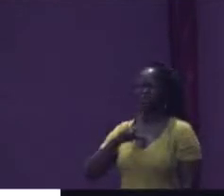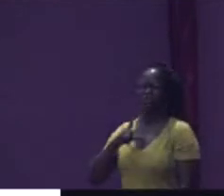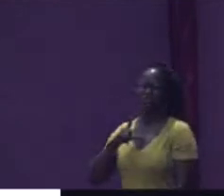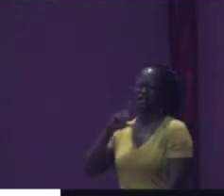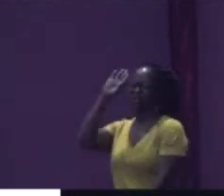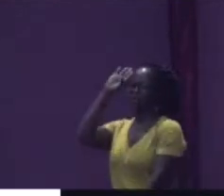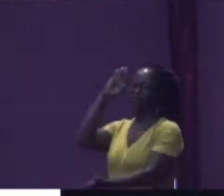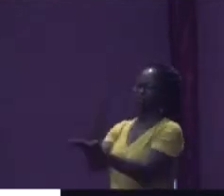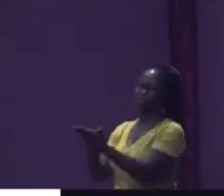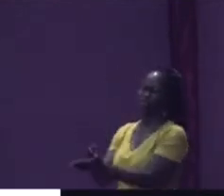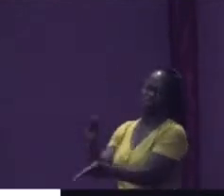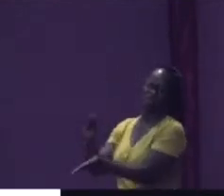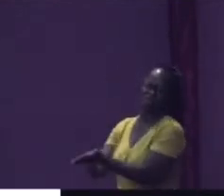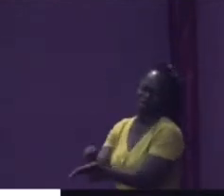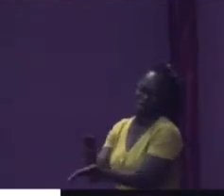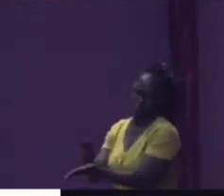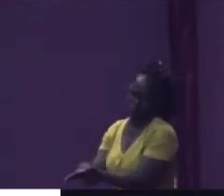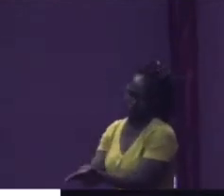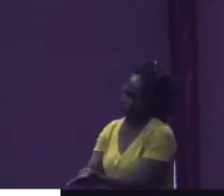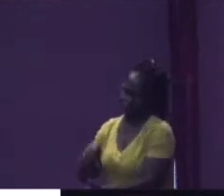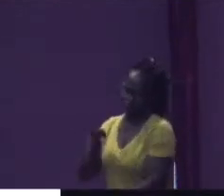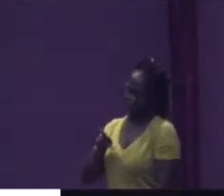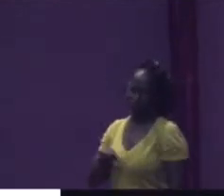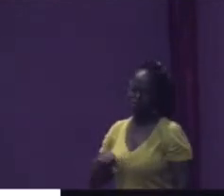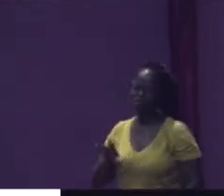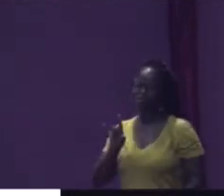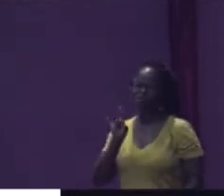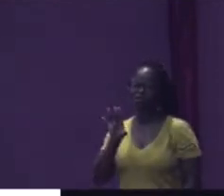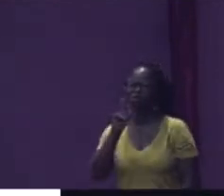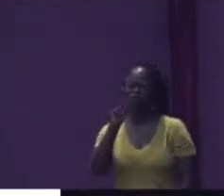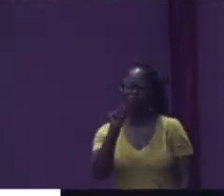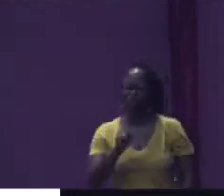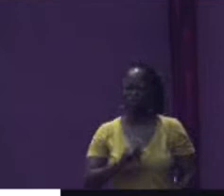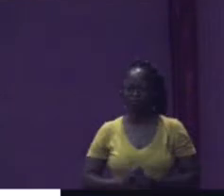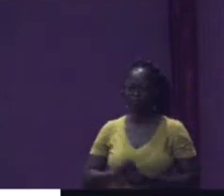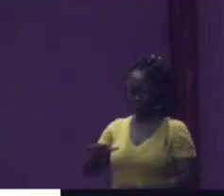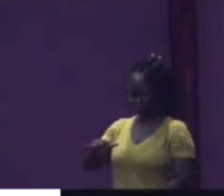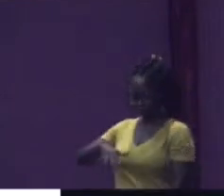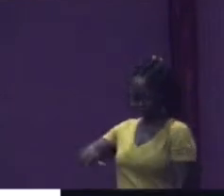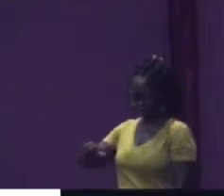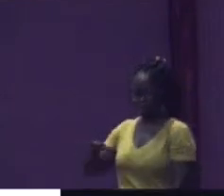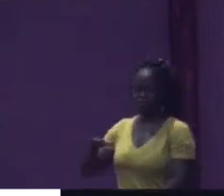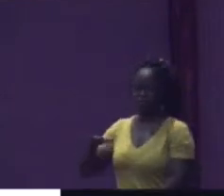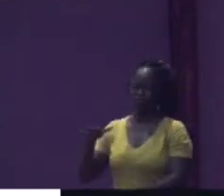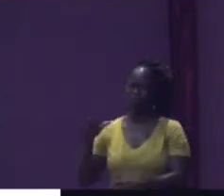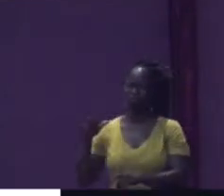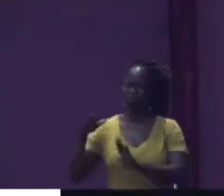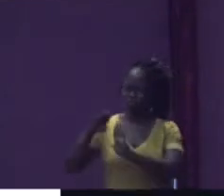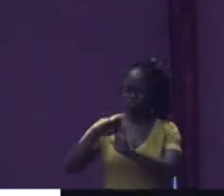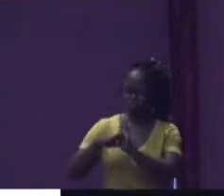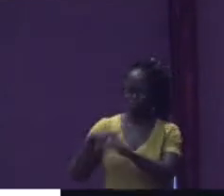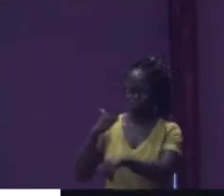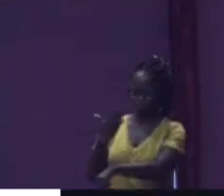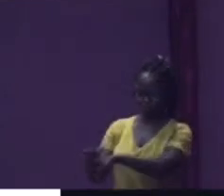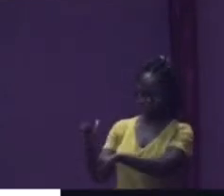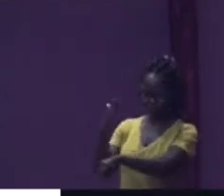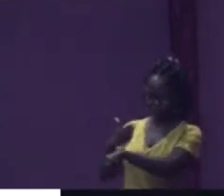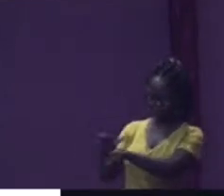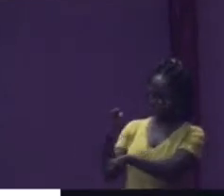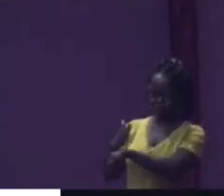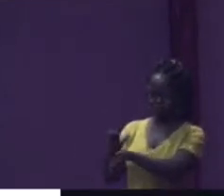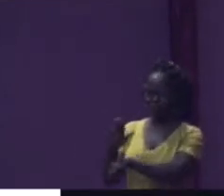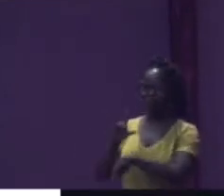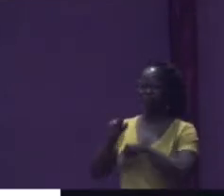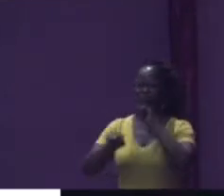So it's not only in the training programs or when they do have to take someone to the